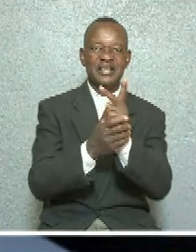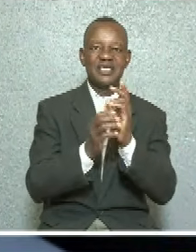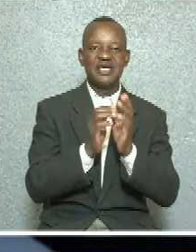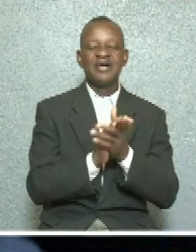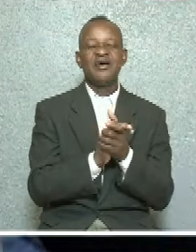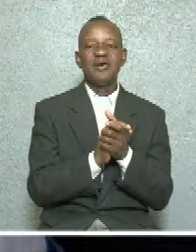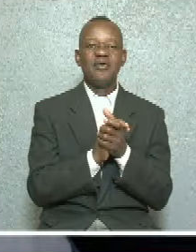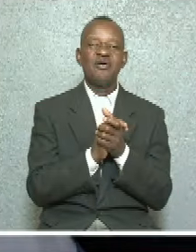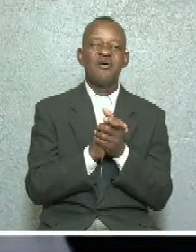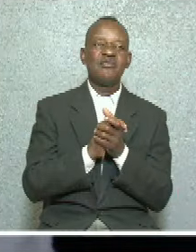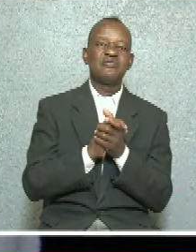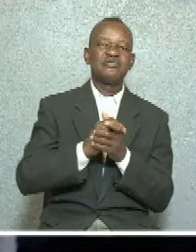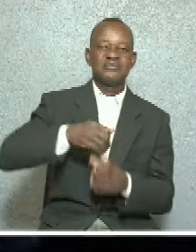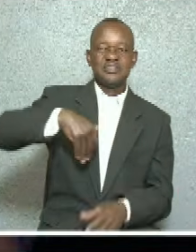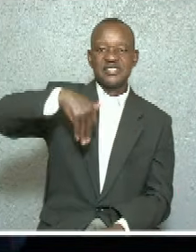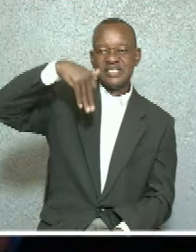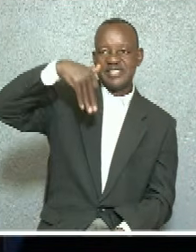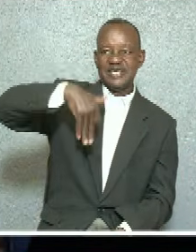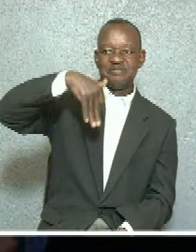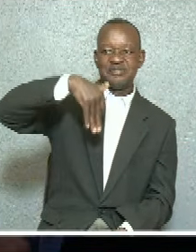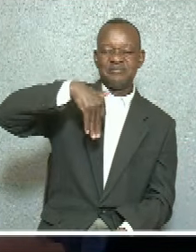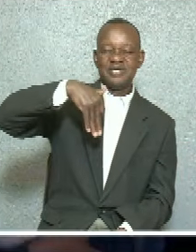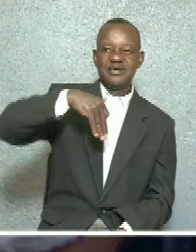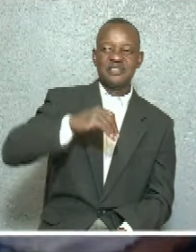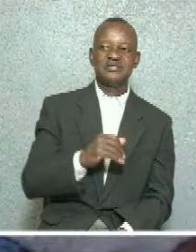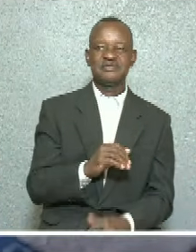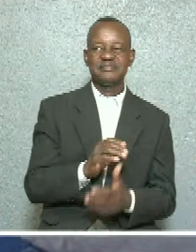him? Do you have any curiosity?